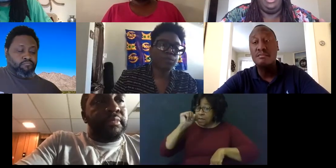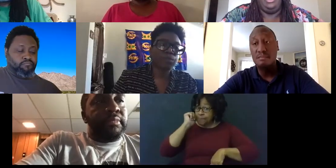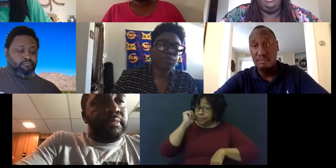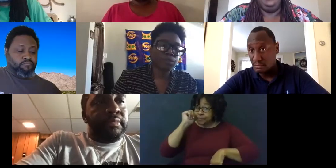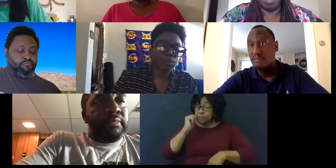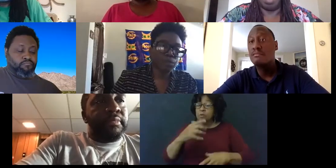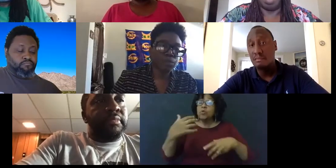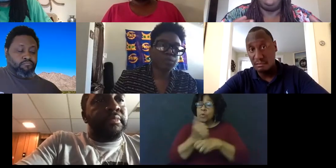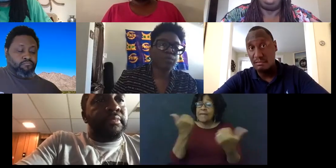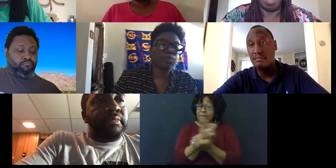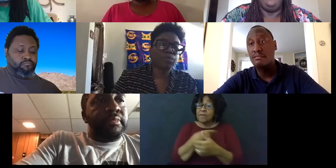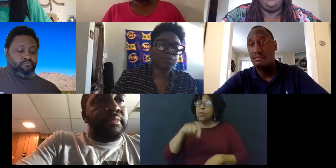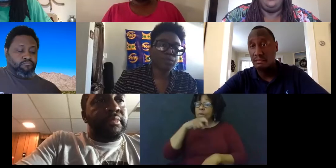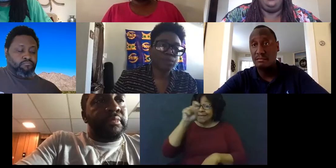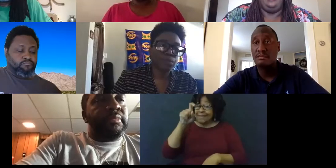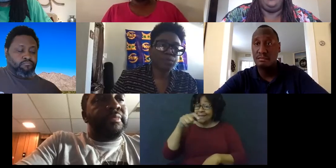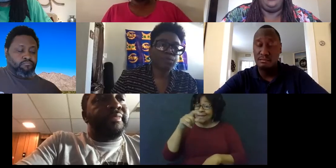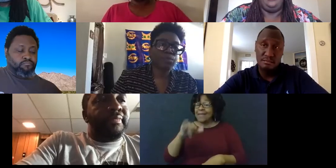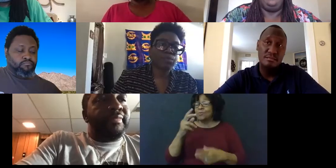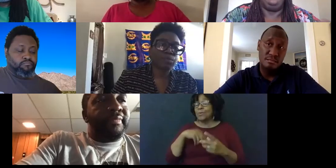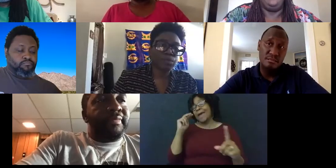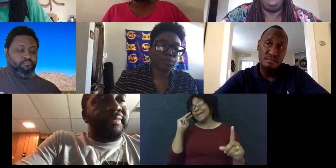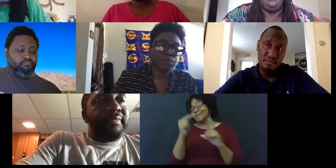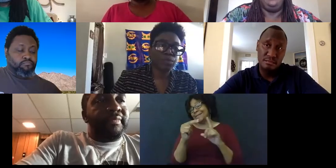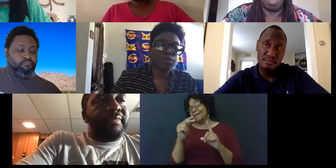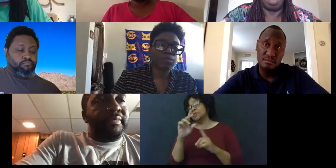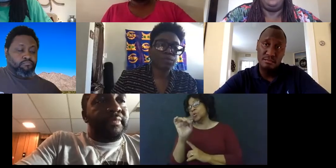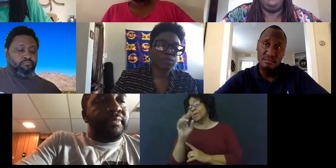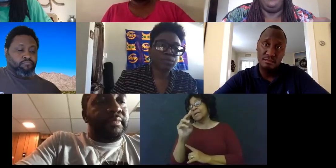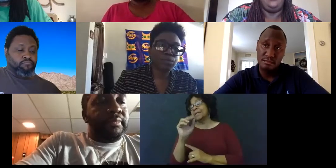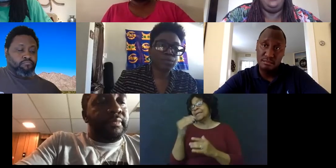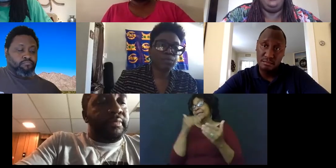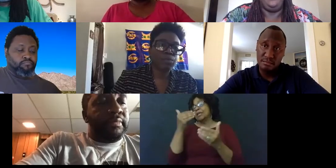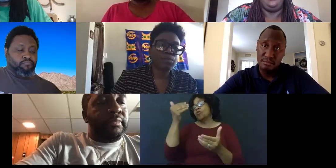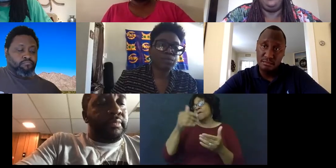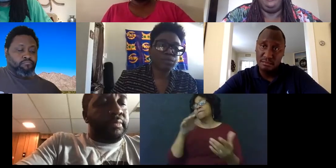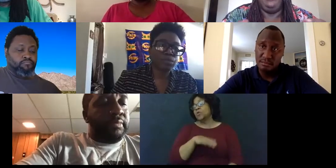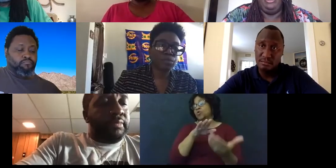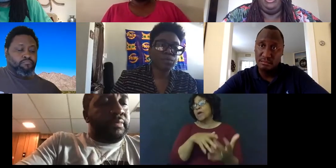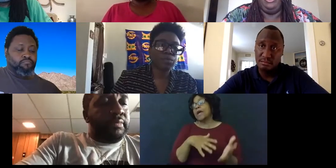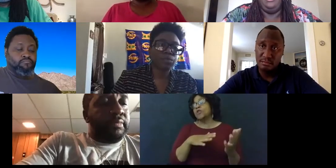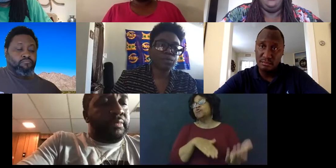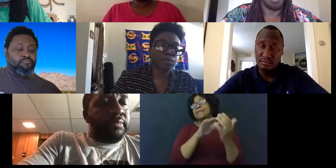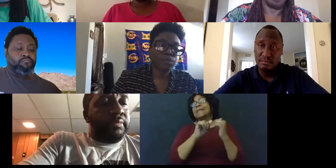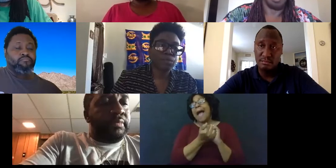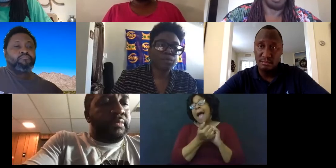we need. So that's kind of what I see us doing in the near future, is addressing the ways in which we are